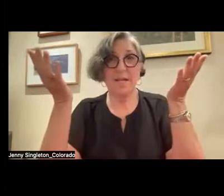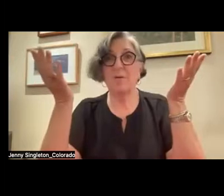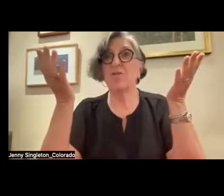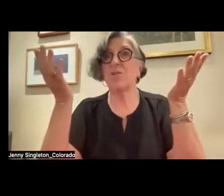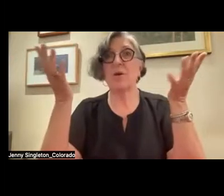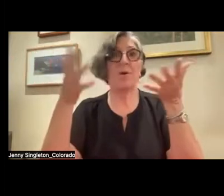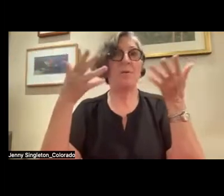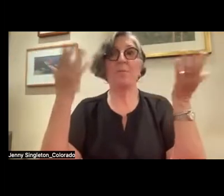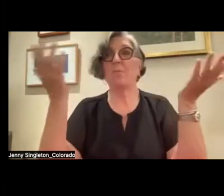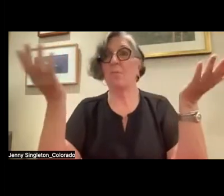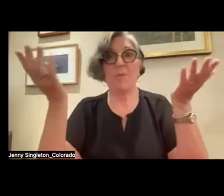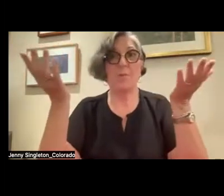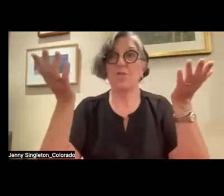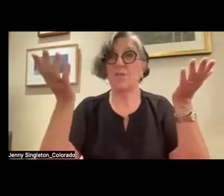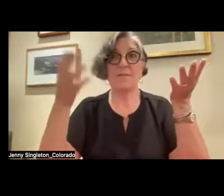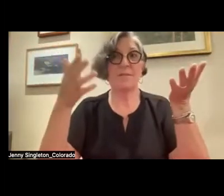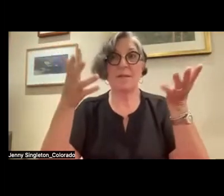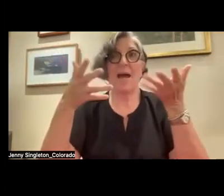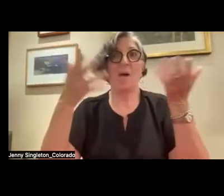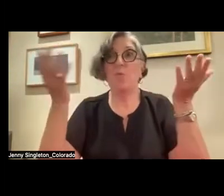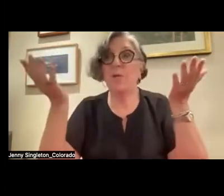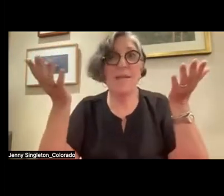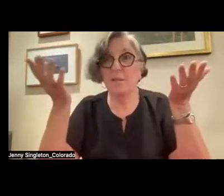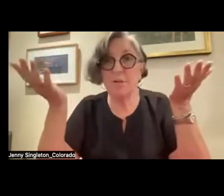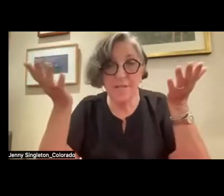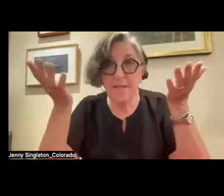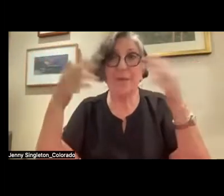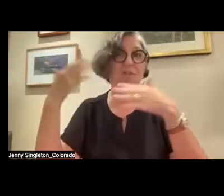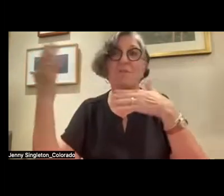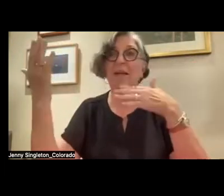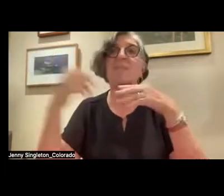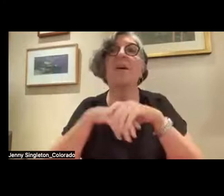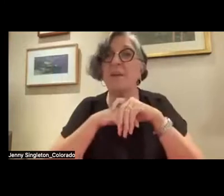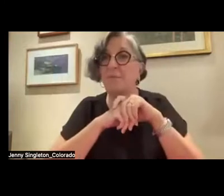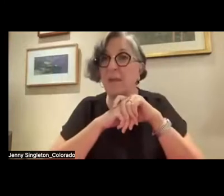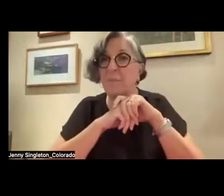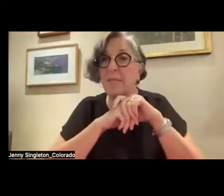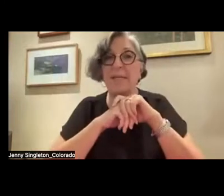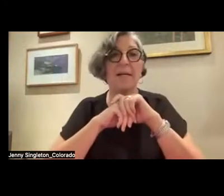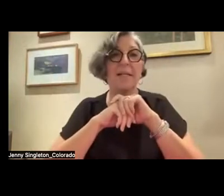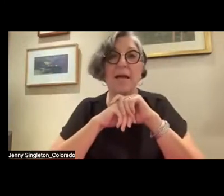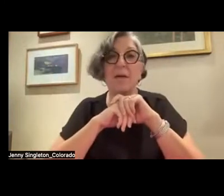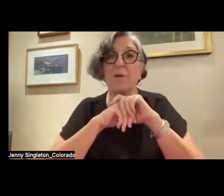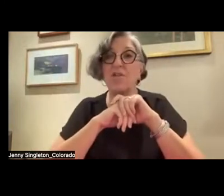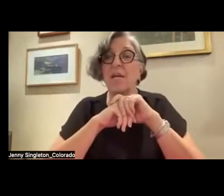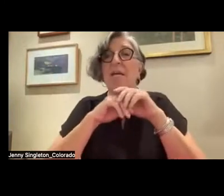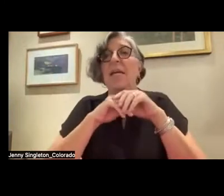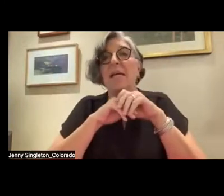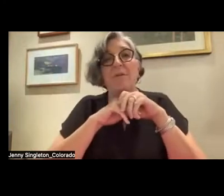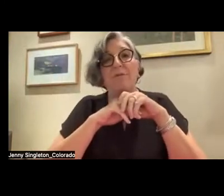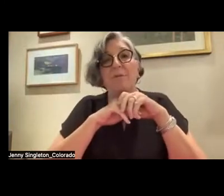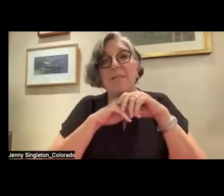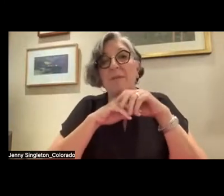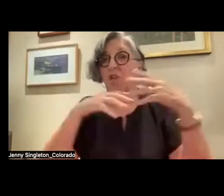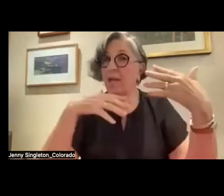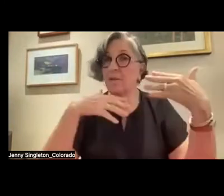sign language. So the question is then how would they learn a sign language if that's not their family language?